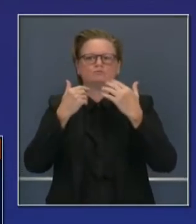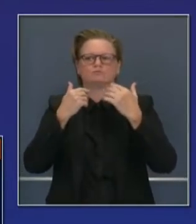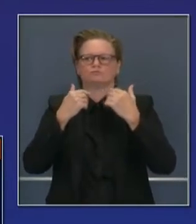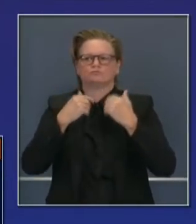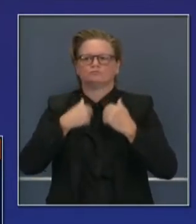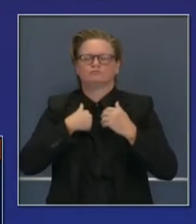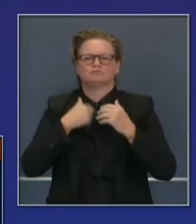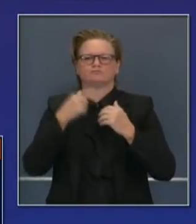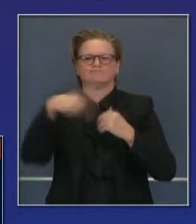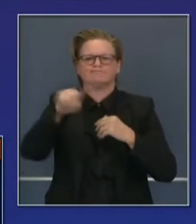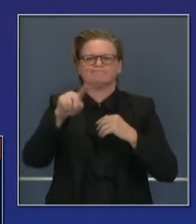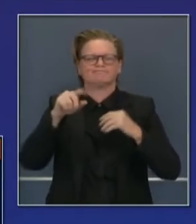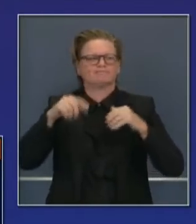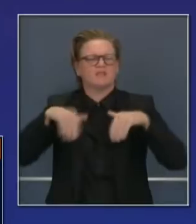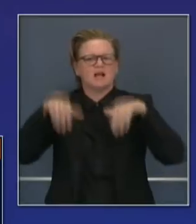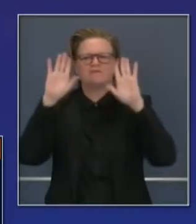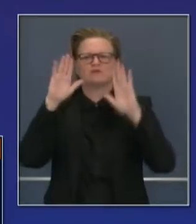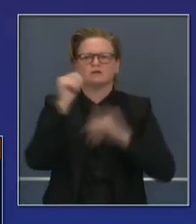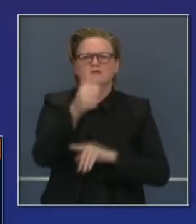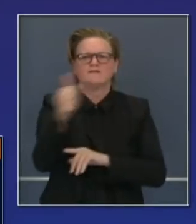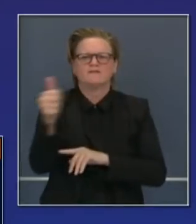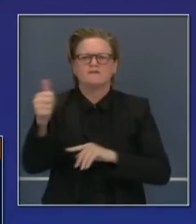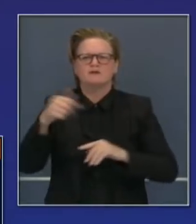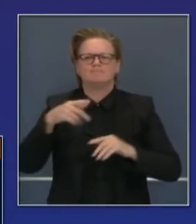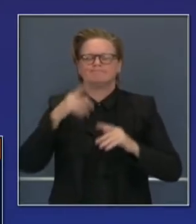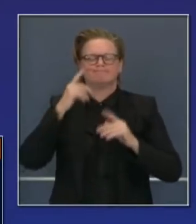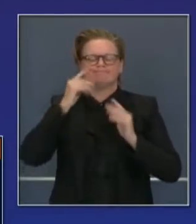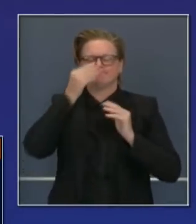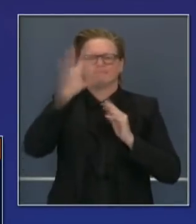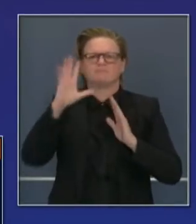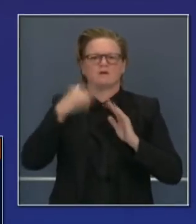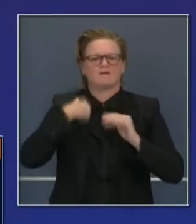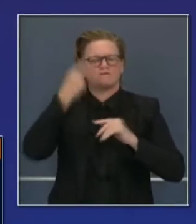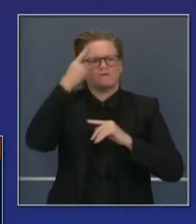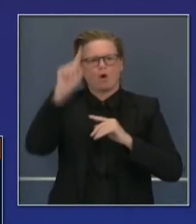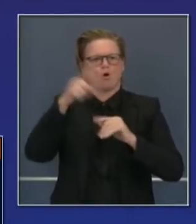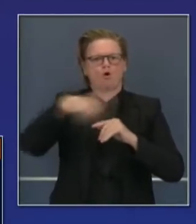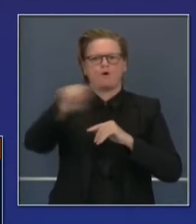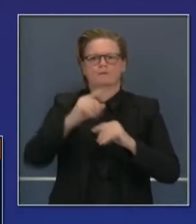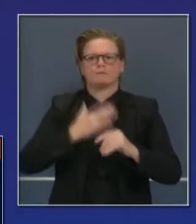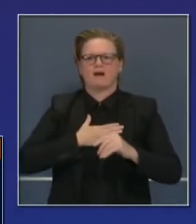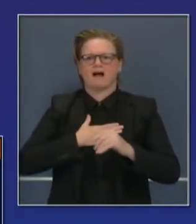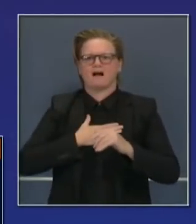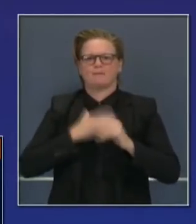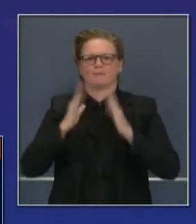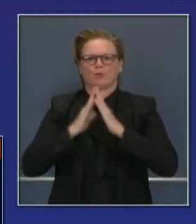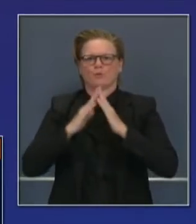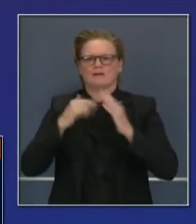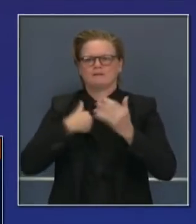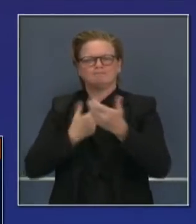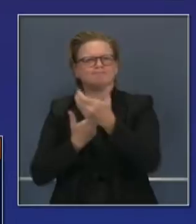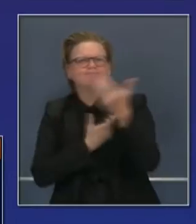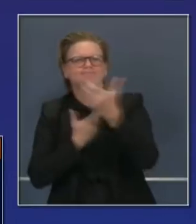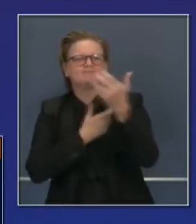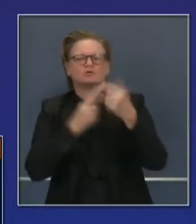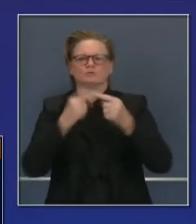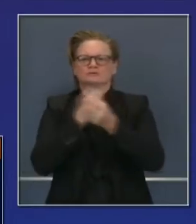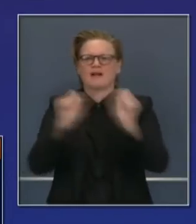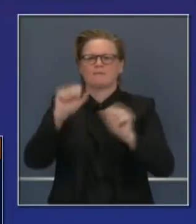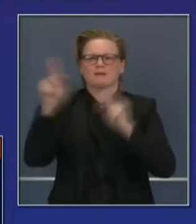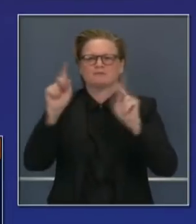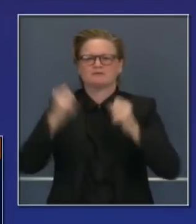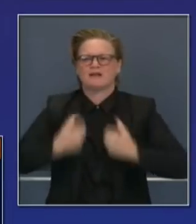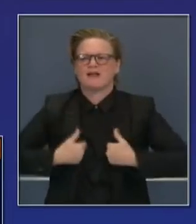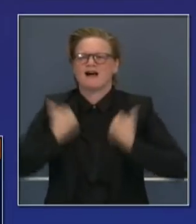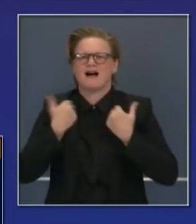much on all of our behalfs during this very, very challenging and difficult time. So that's the overview. That's the